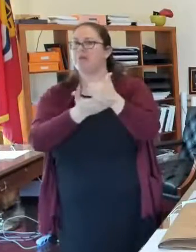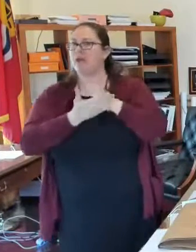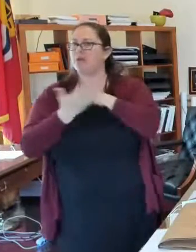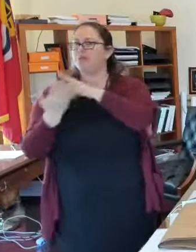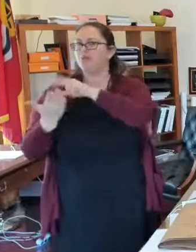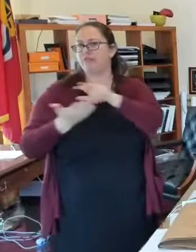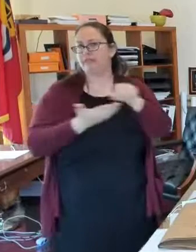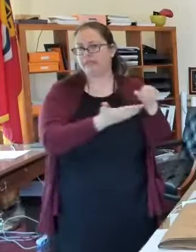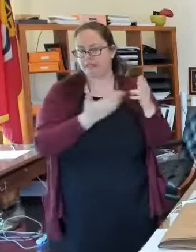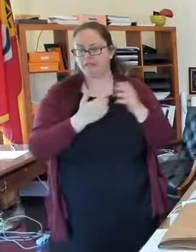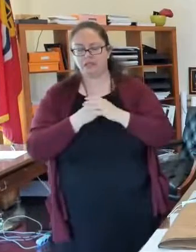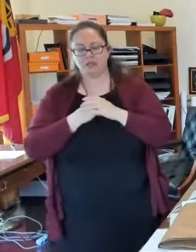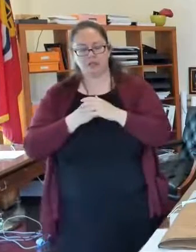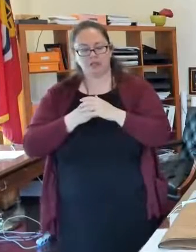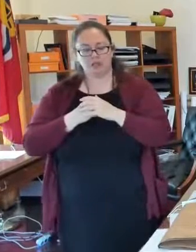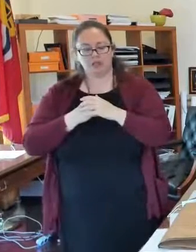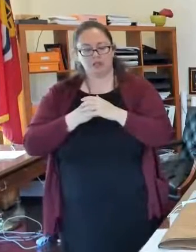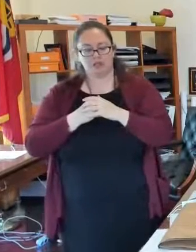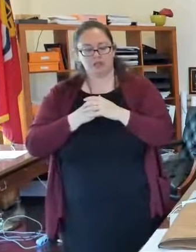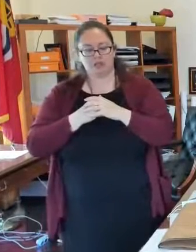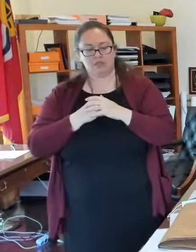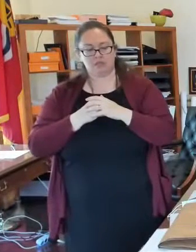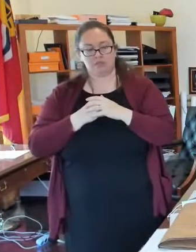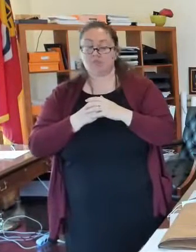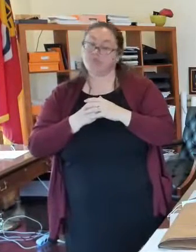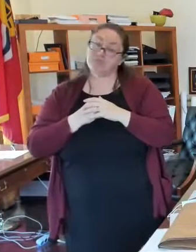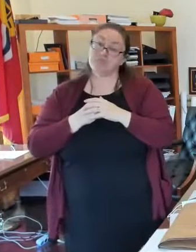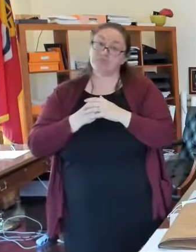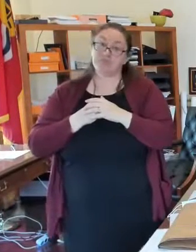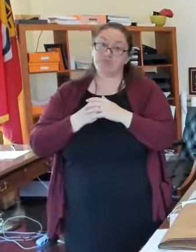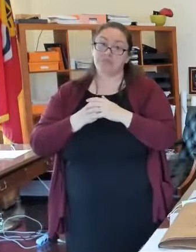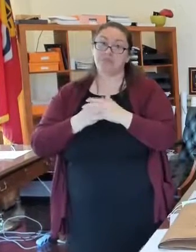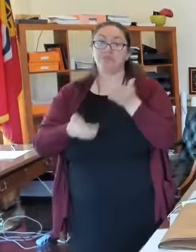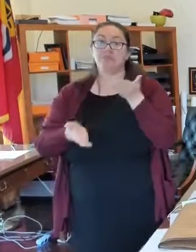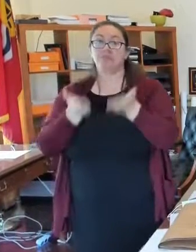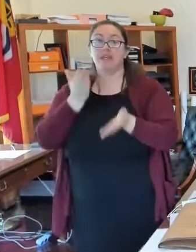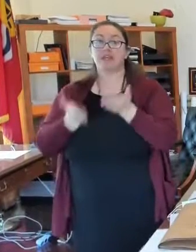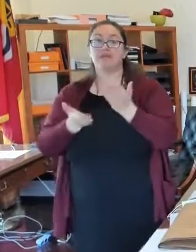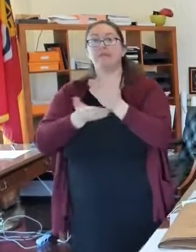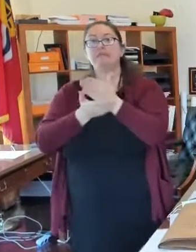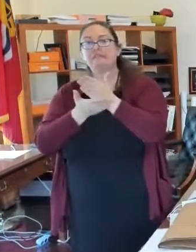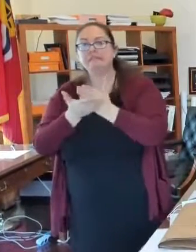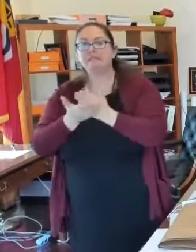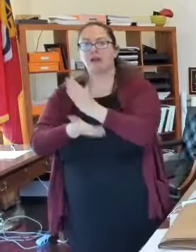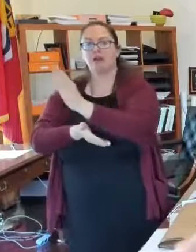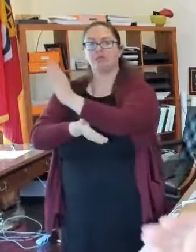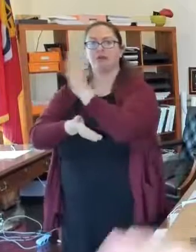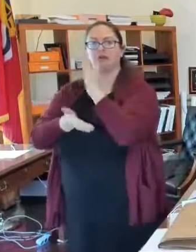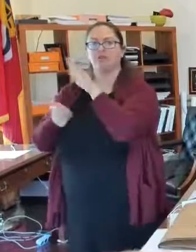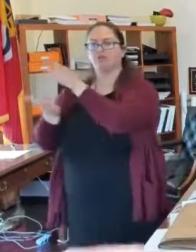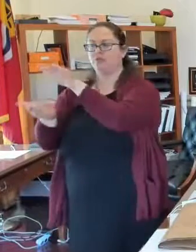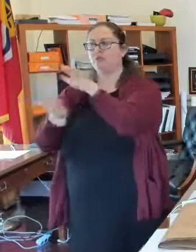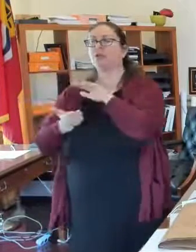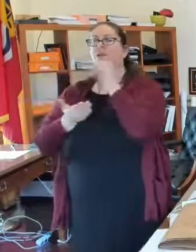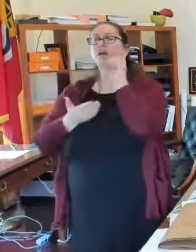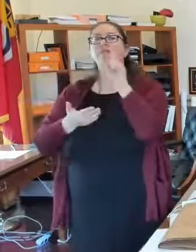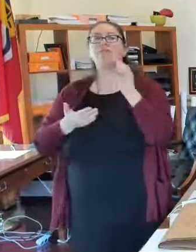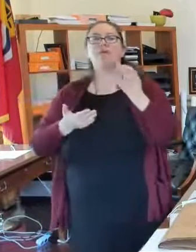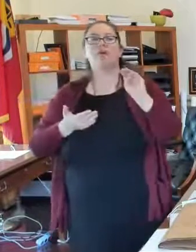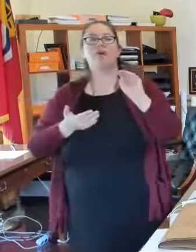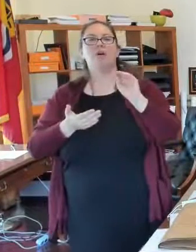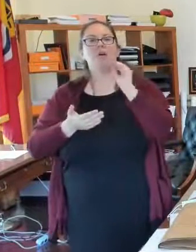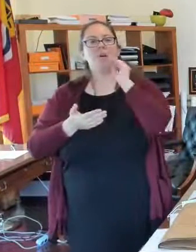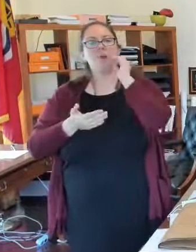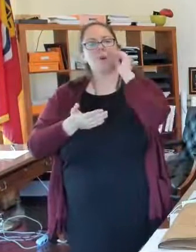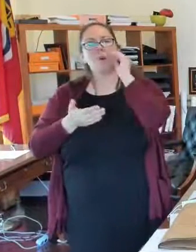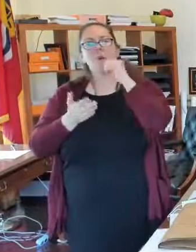There may be some direct relief to the city for mortgage and rental assistance. In other